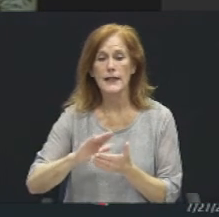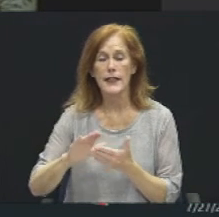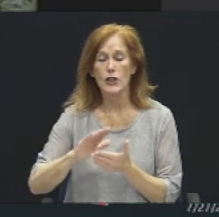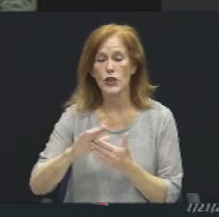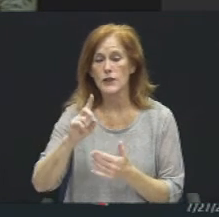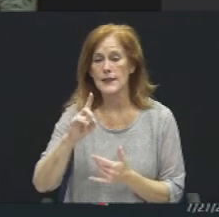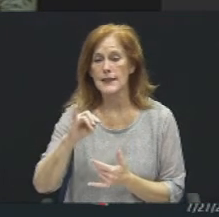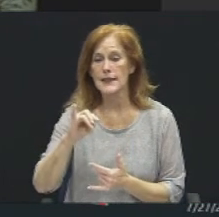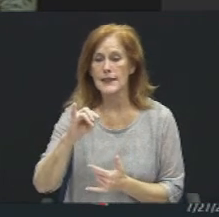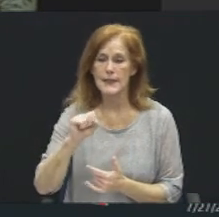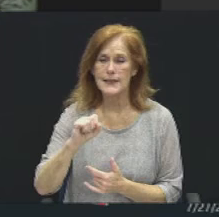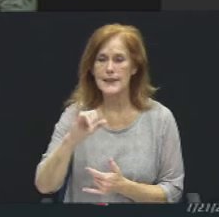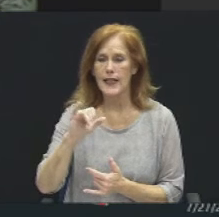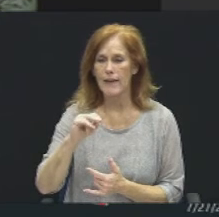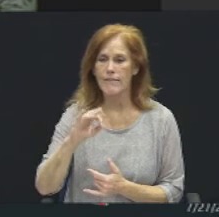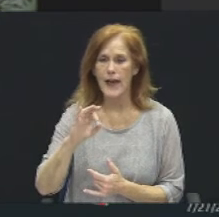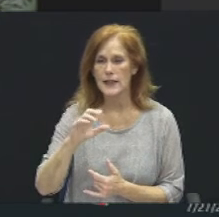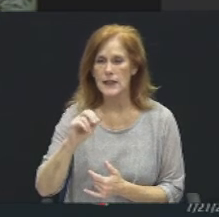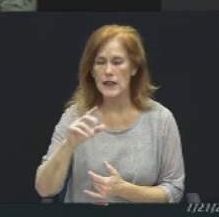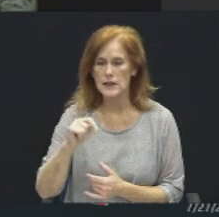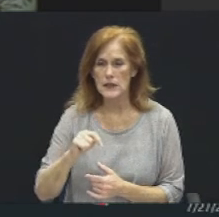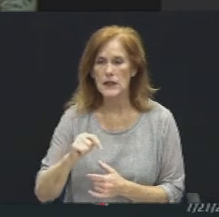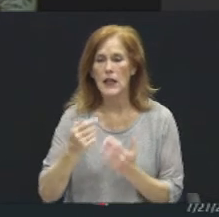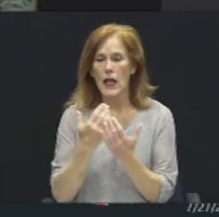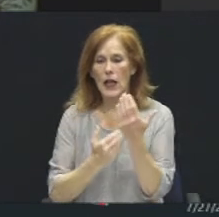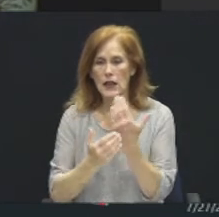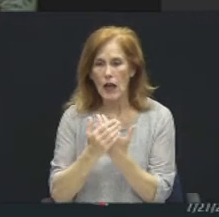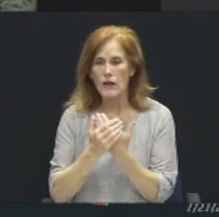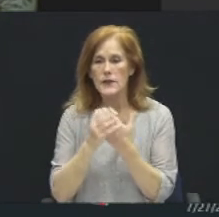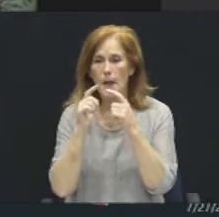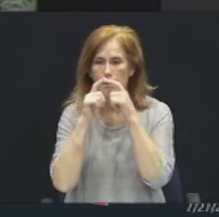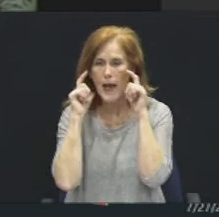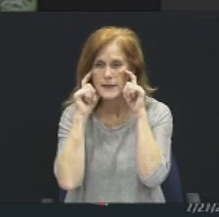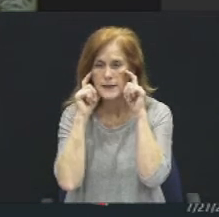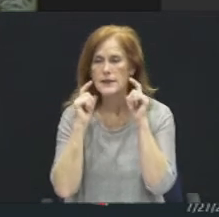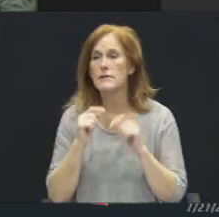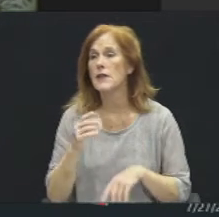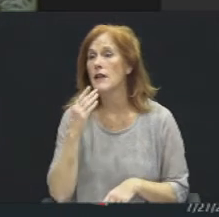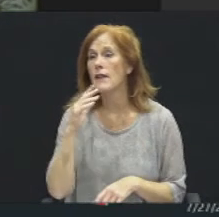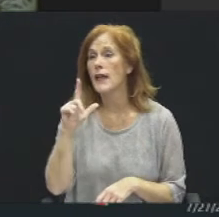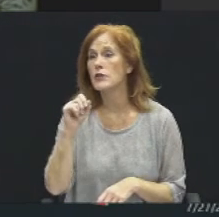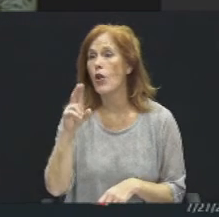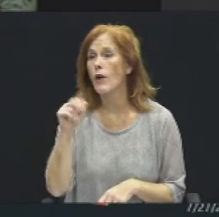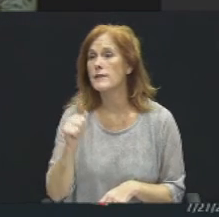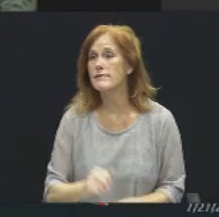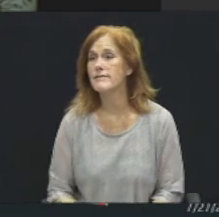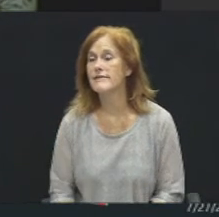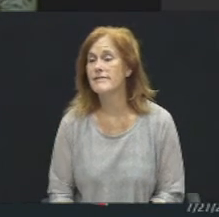disinfectant, gloves, and masks. Okay, thanks, Laura.